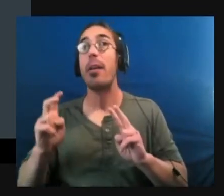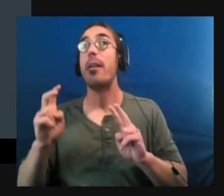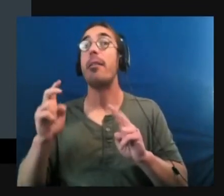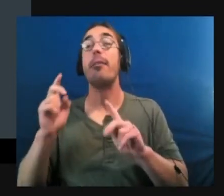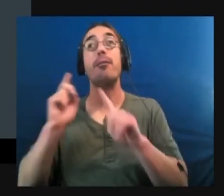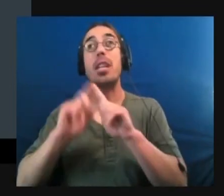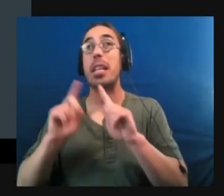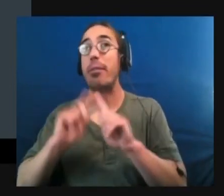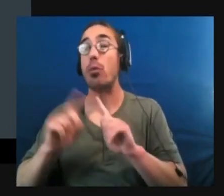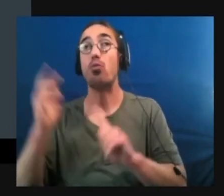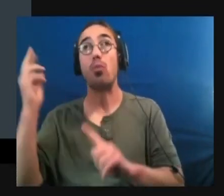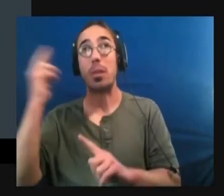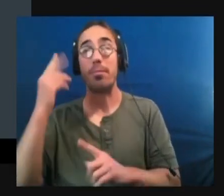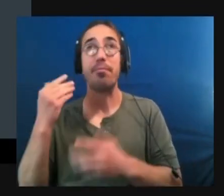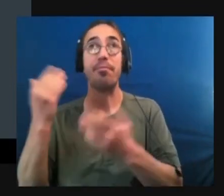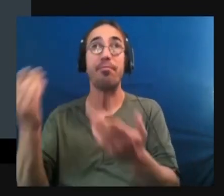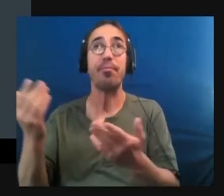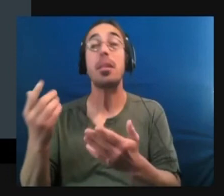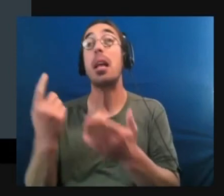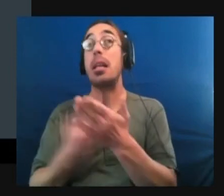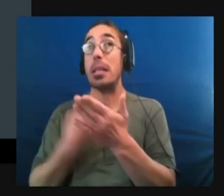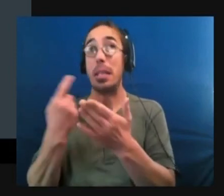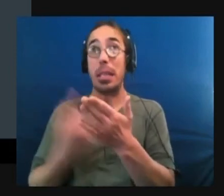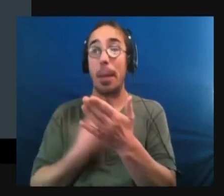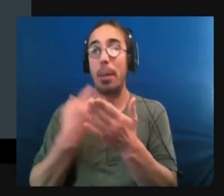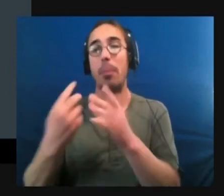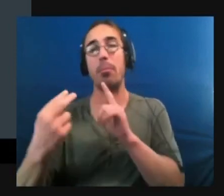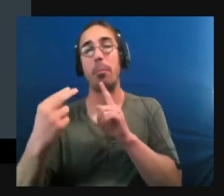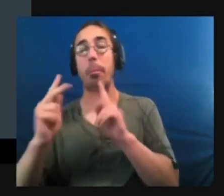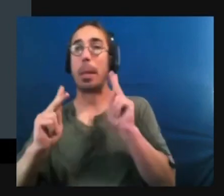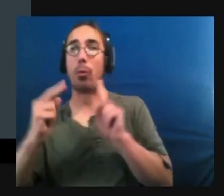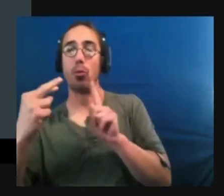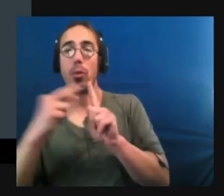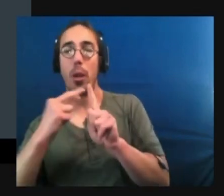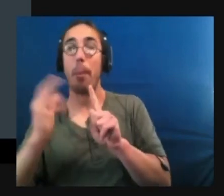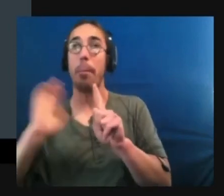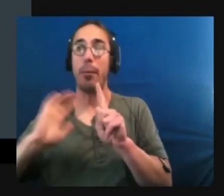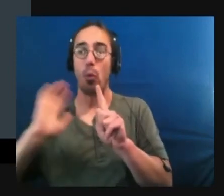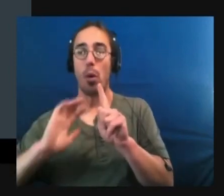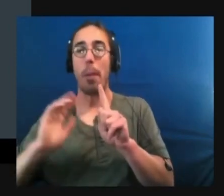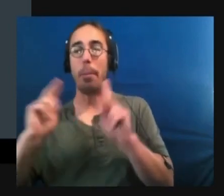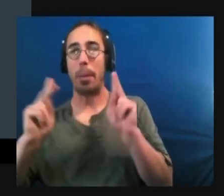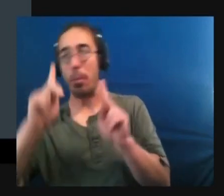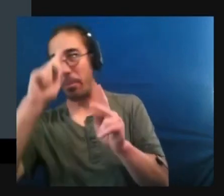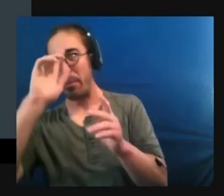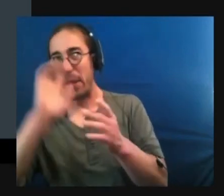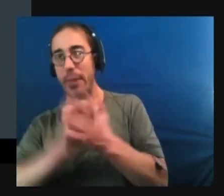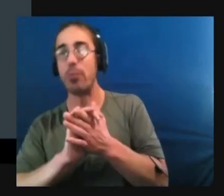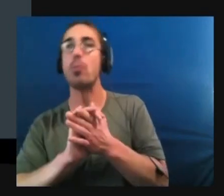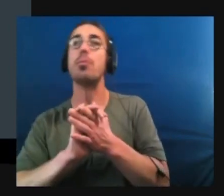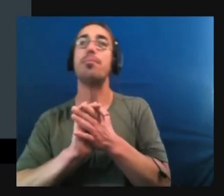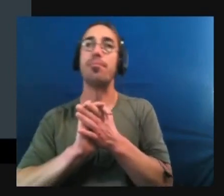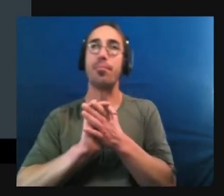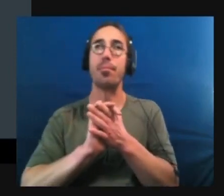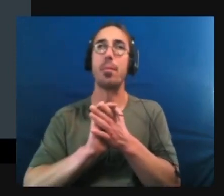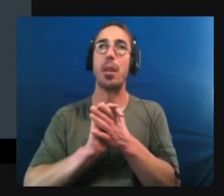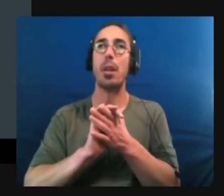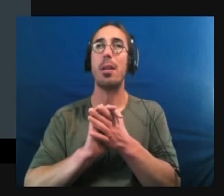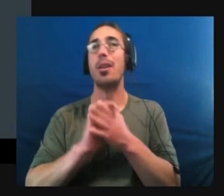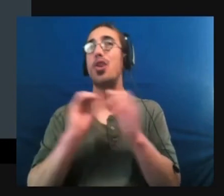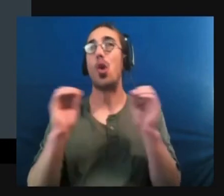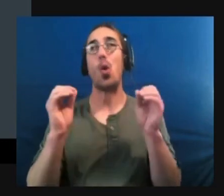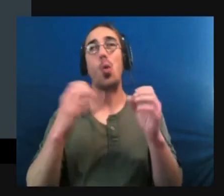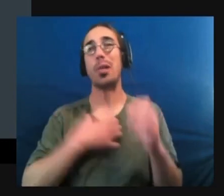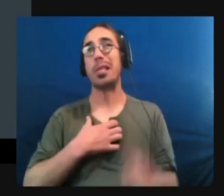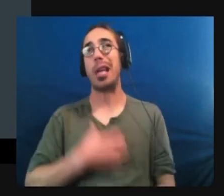reasons. Sometimes it's perceived as, and in the early literature, it was seen as a lack of desire